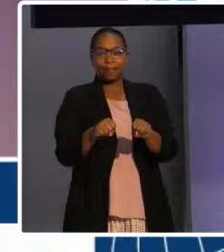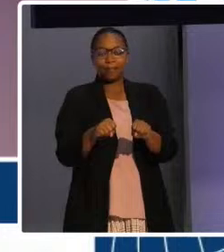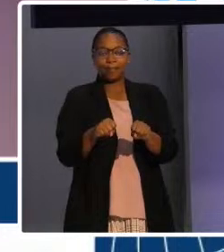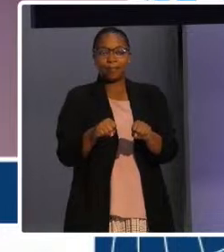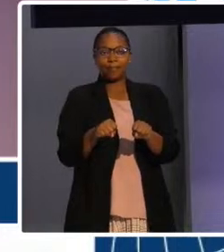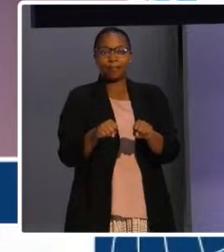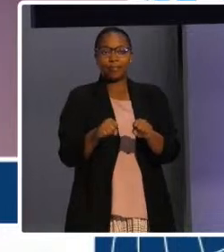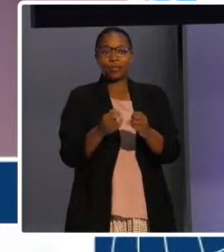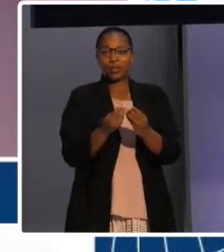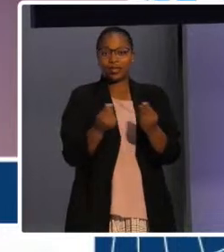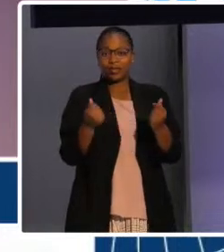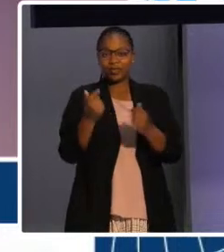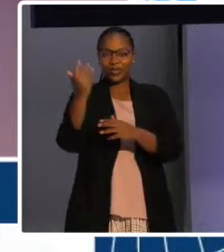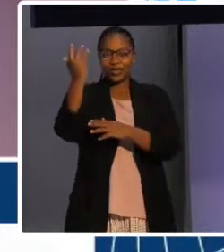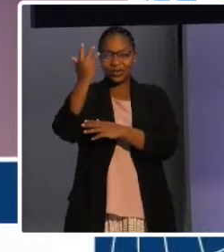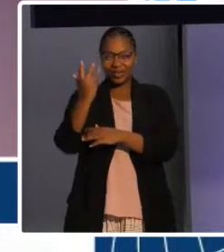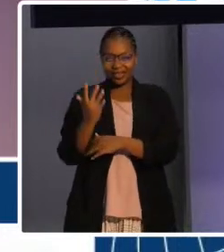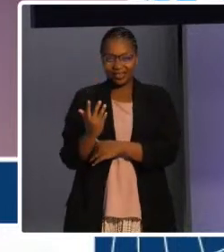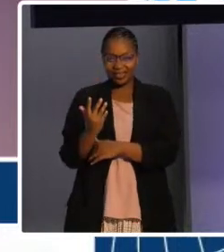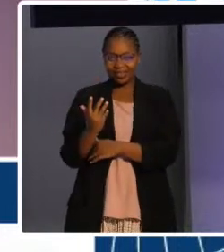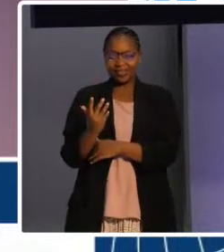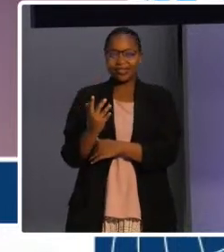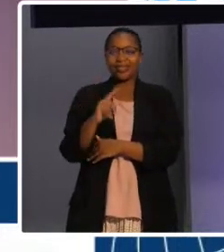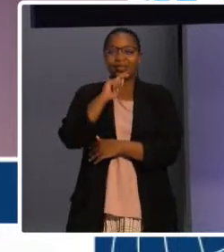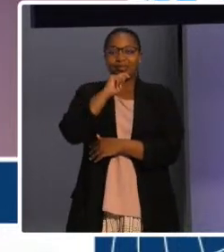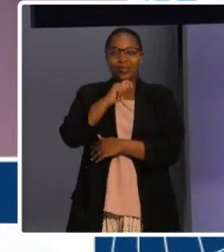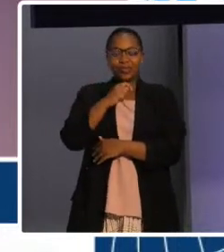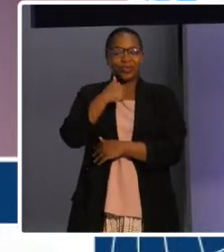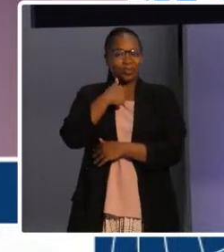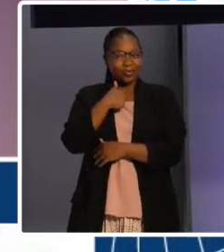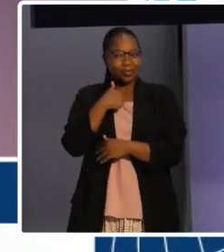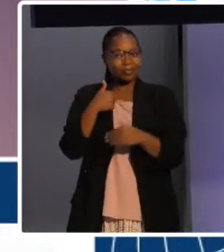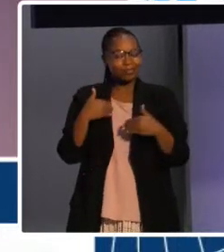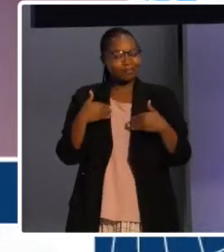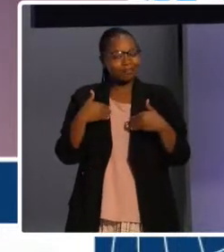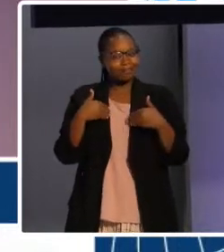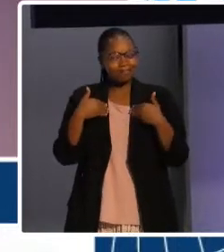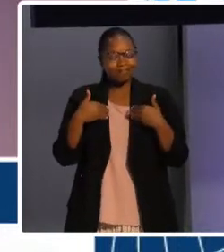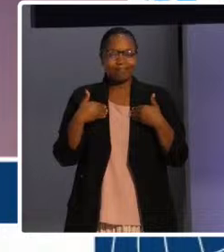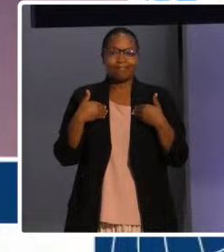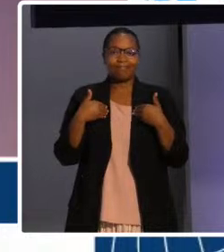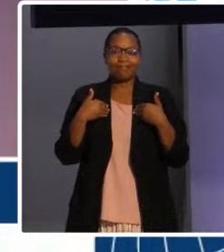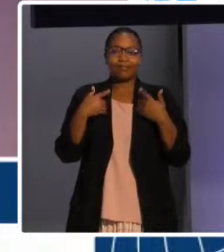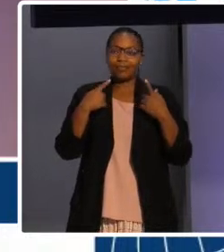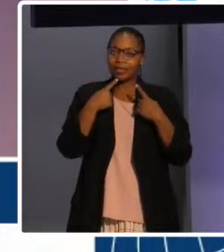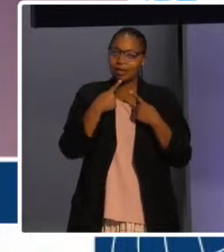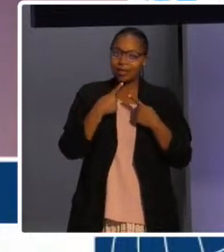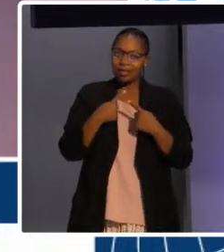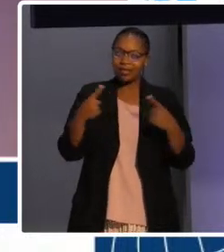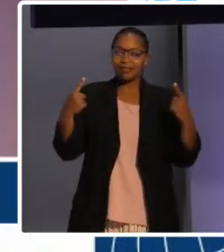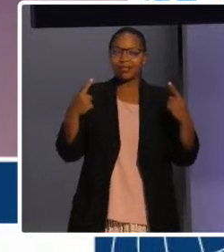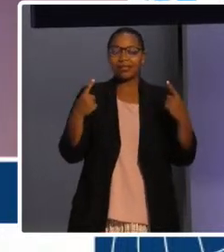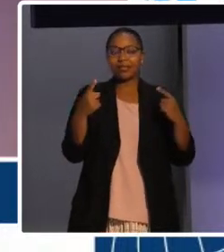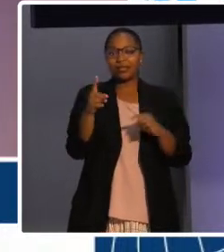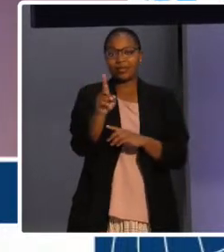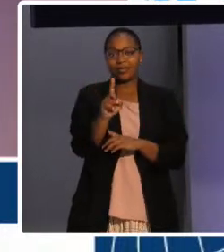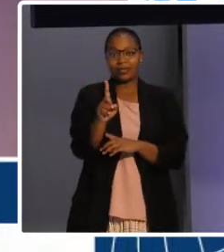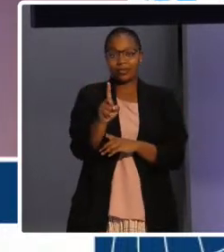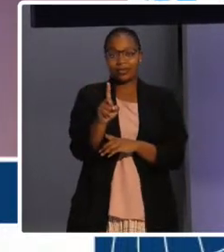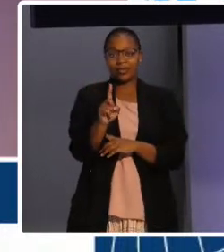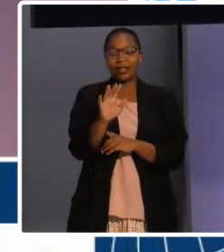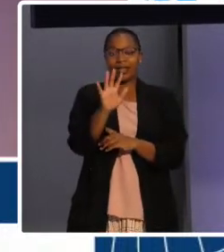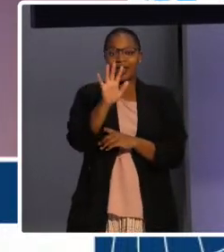With these few remarks, it gives me great pleasure to declare this